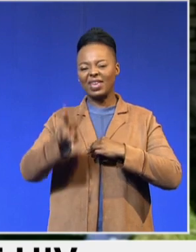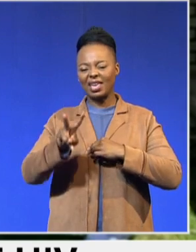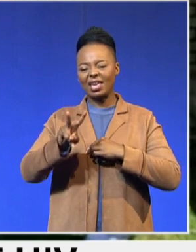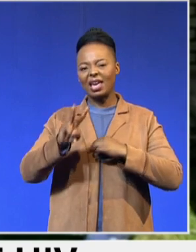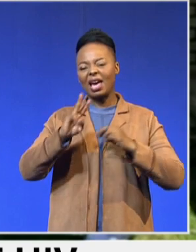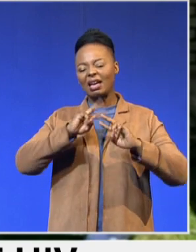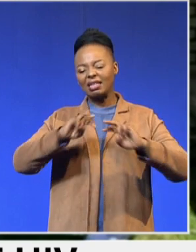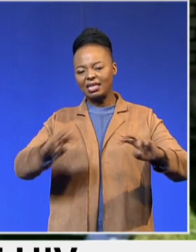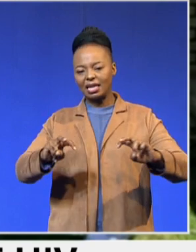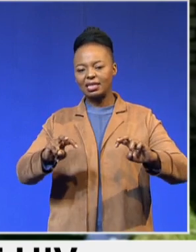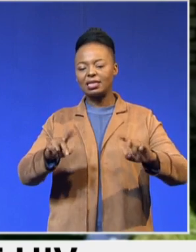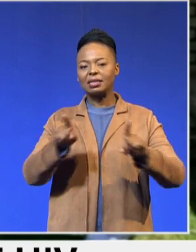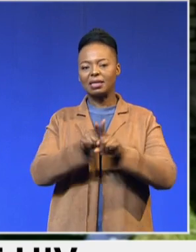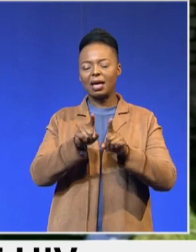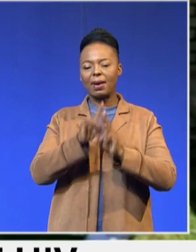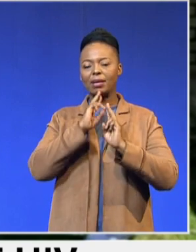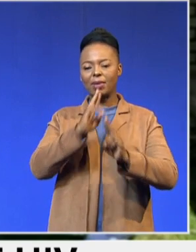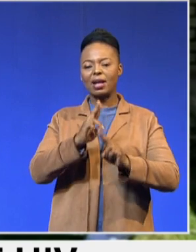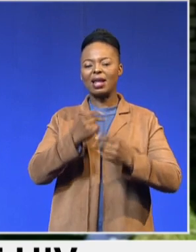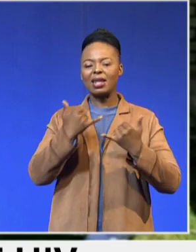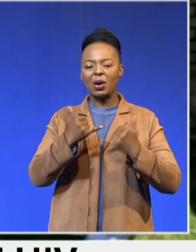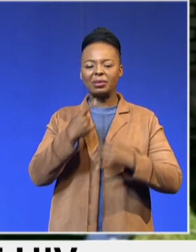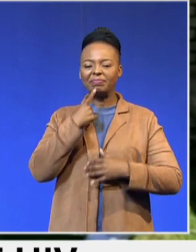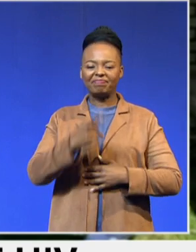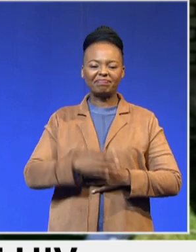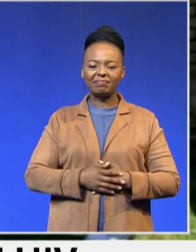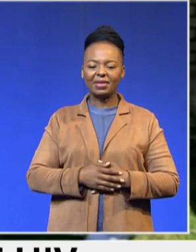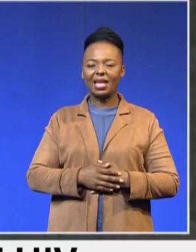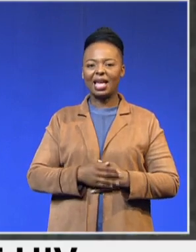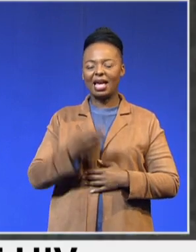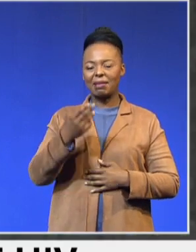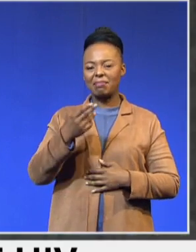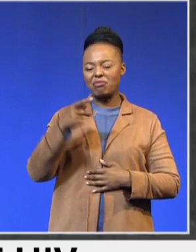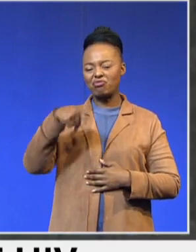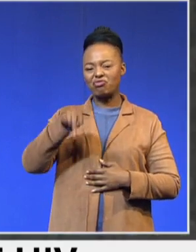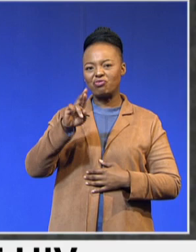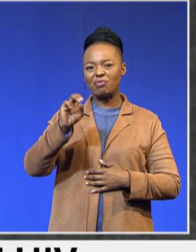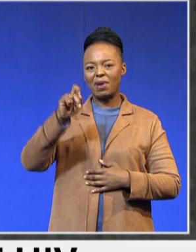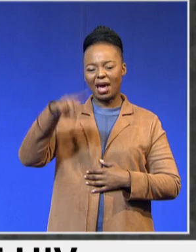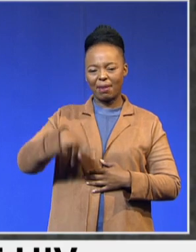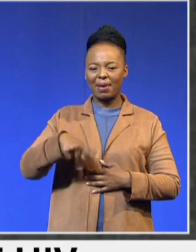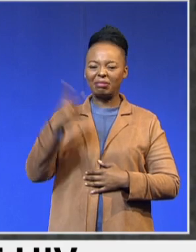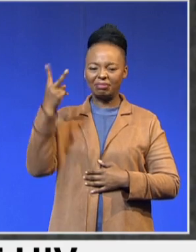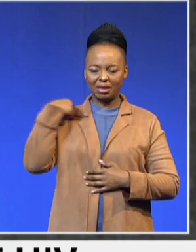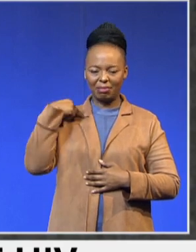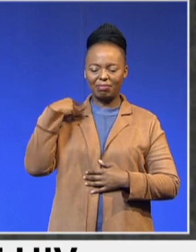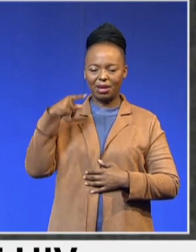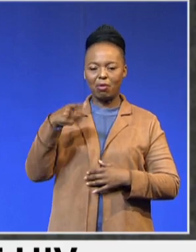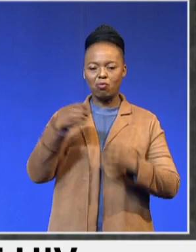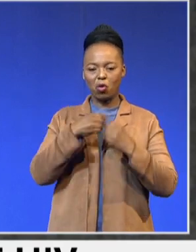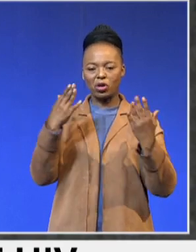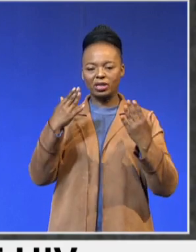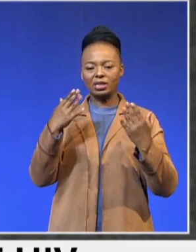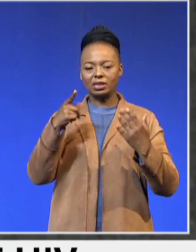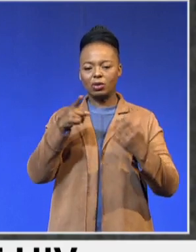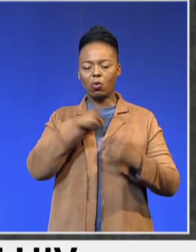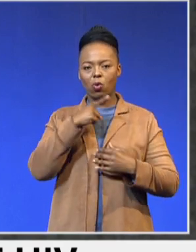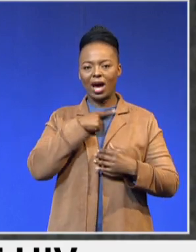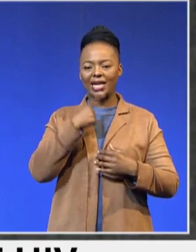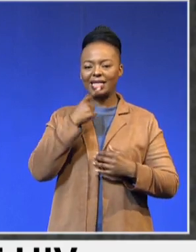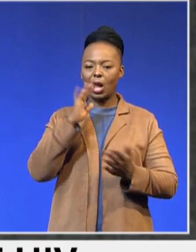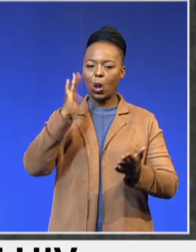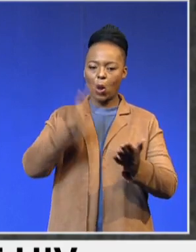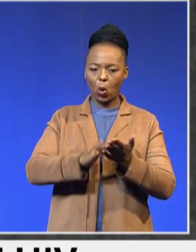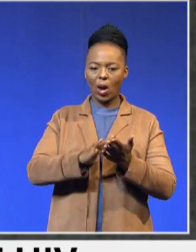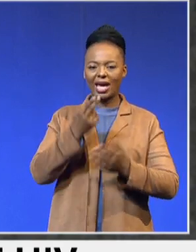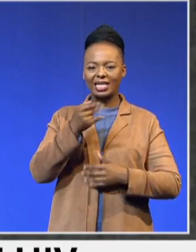disappointed that the uptake of PrEP has been lower than they had hoped. It was initially anticipated that oral PrEP would lower HIV incidence, but